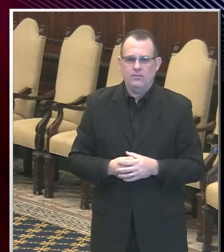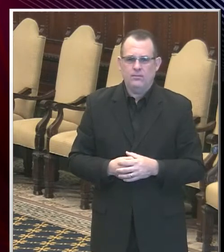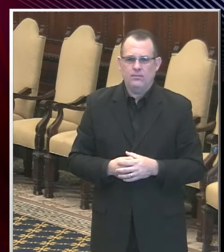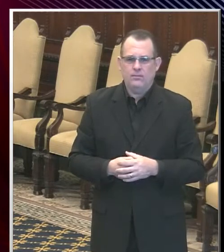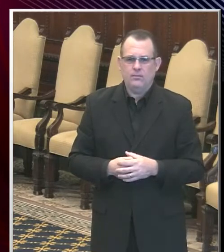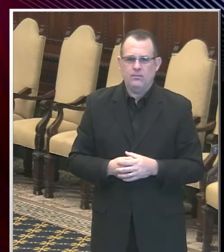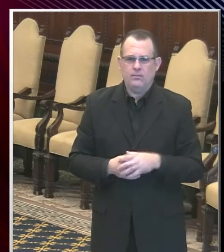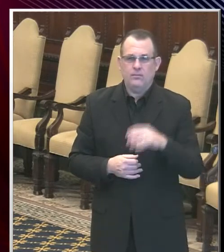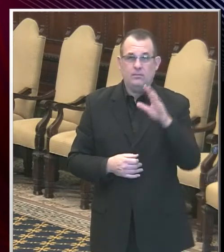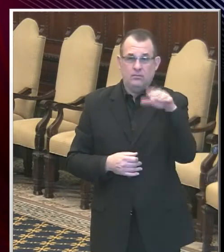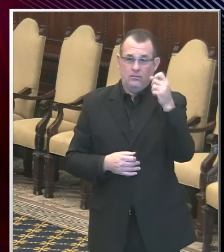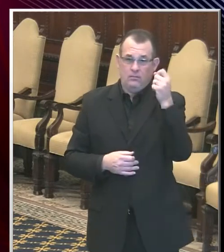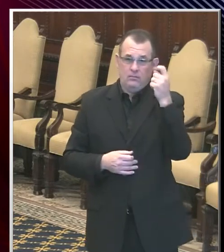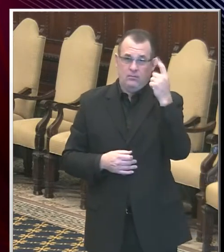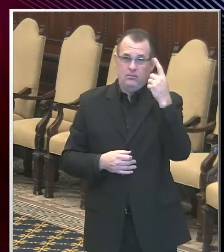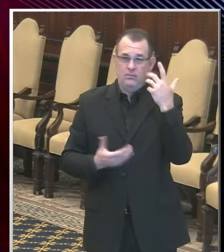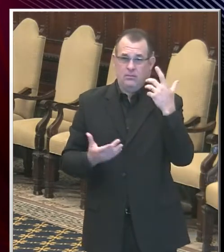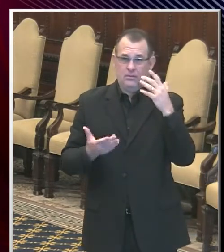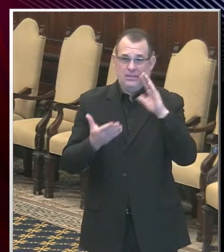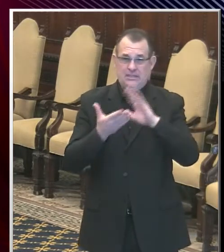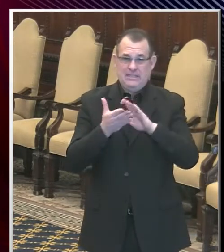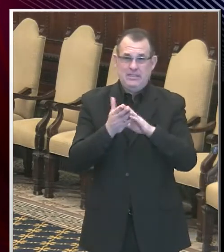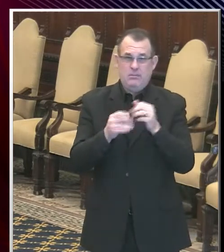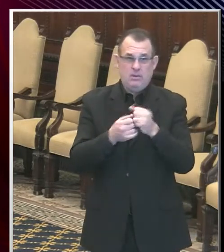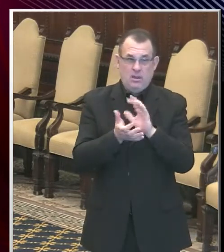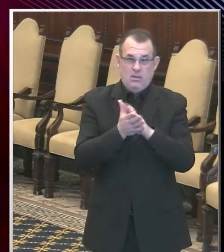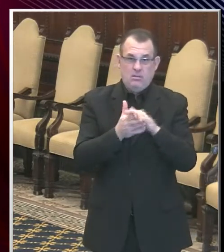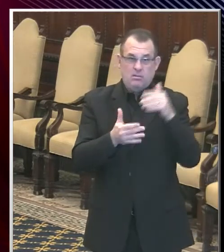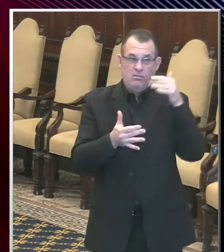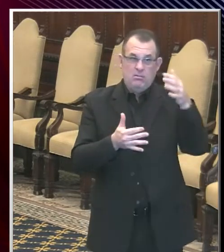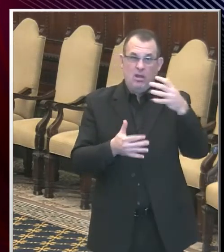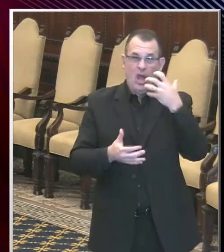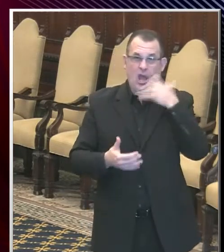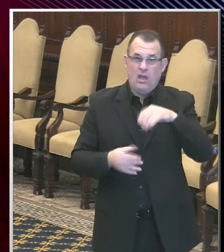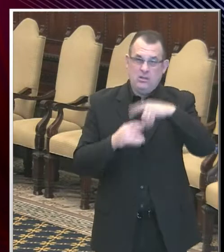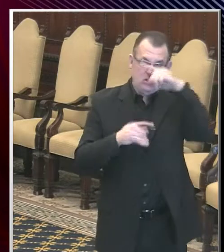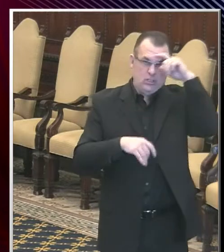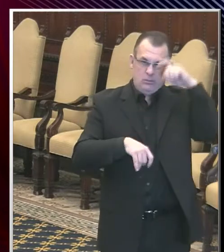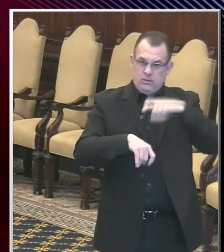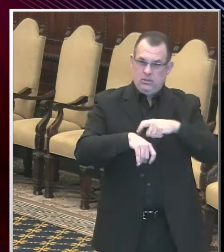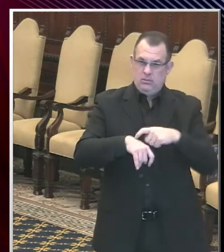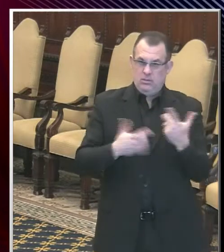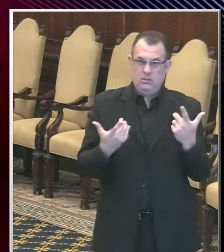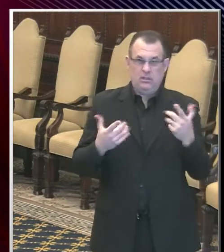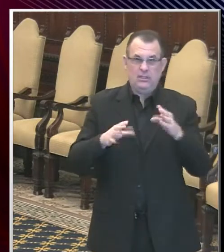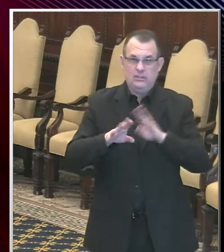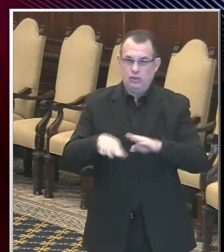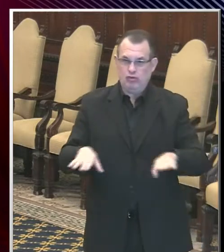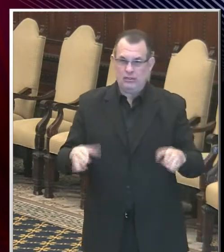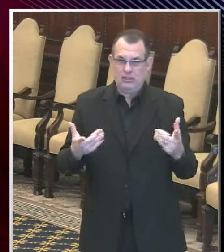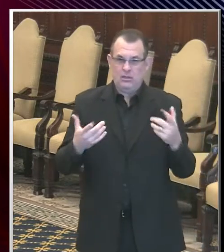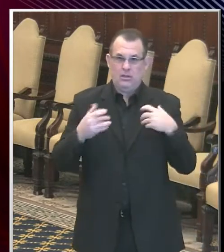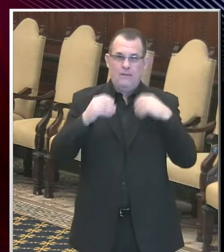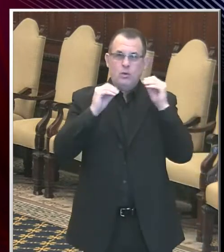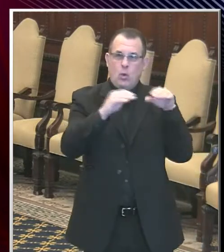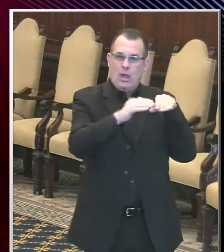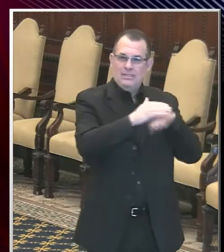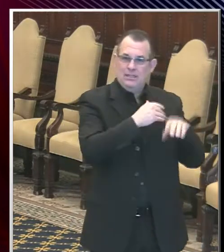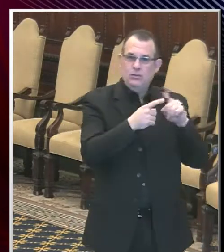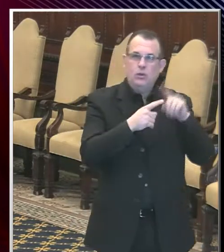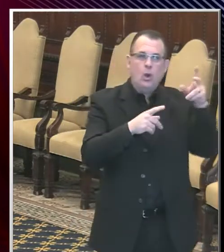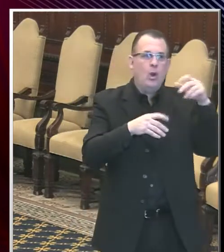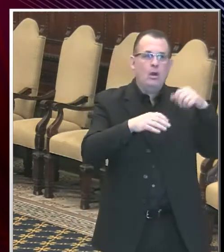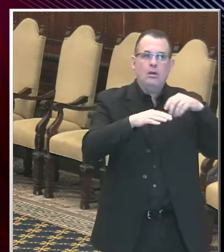can get really hot in the summertime. And there are lots of kids here who have no access to getting to the shore